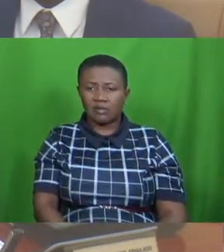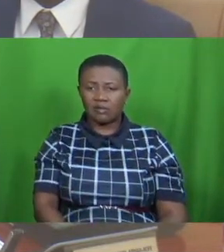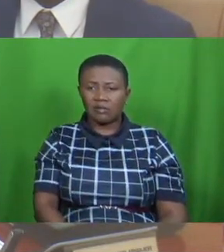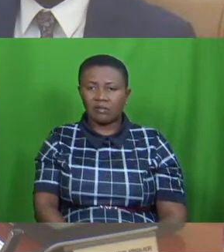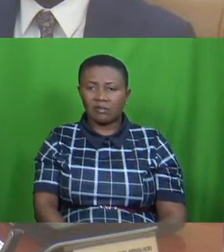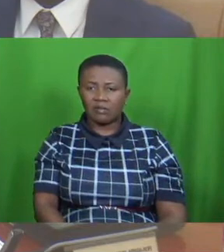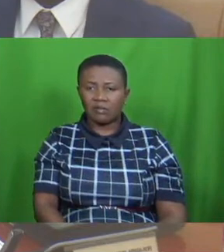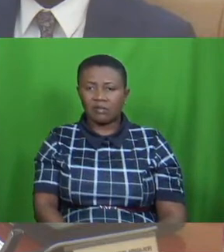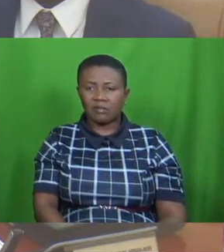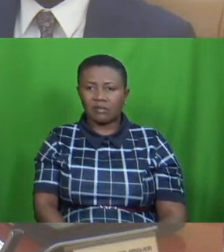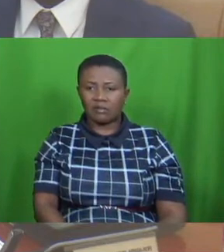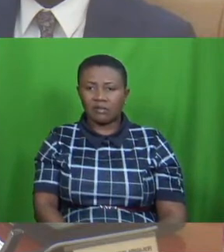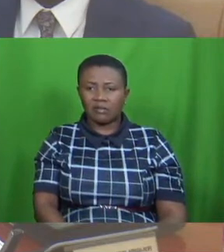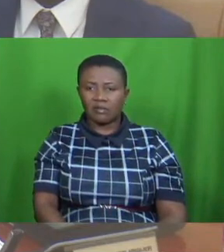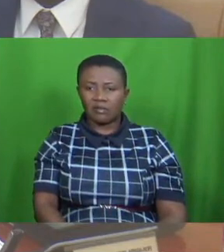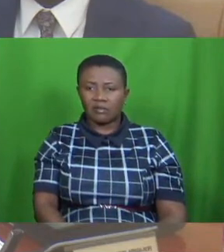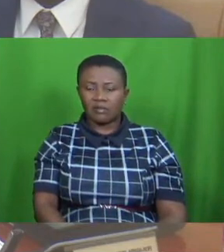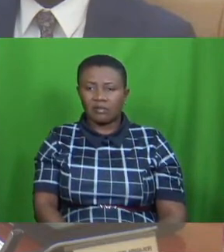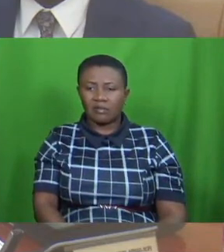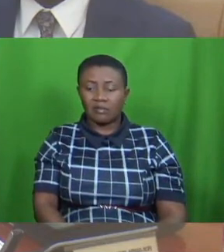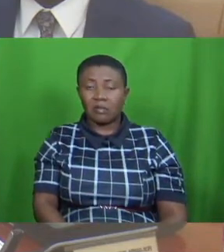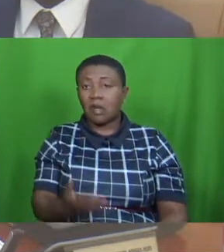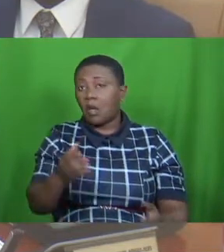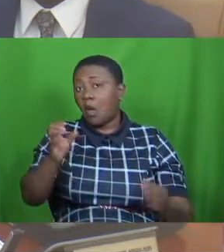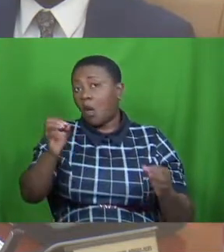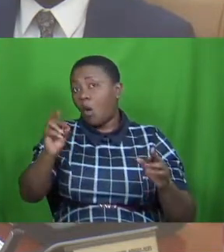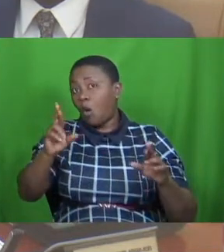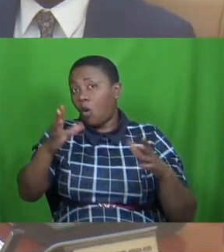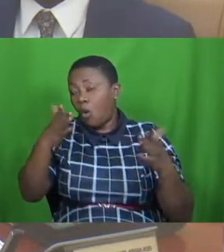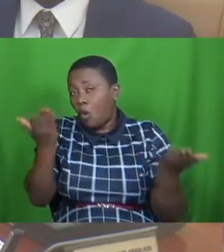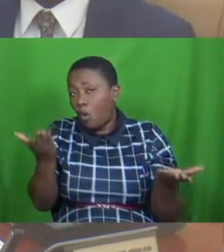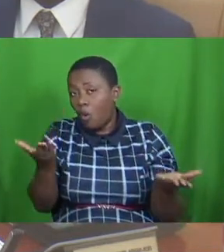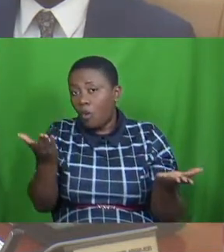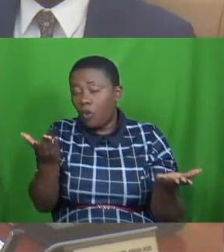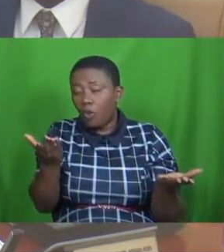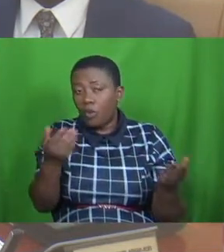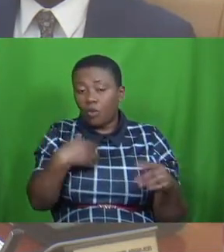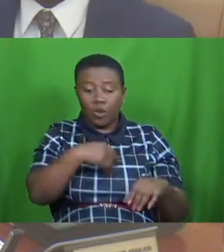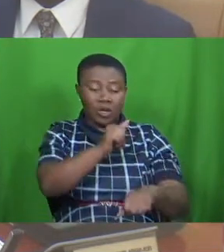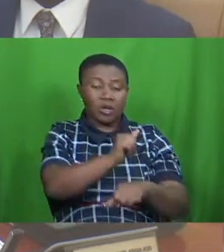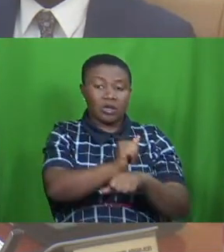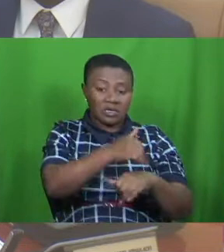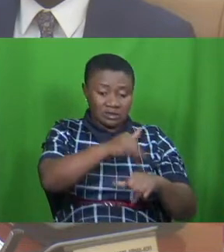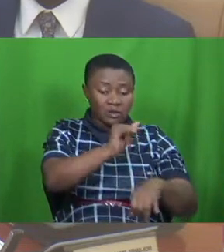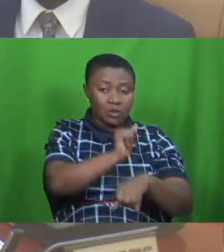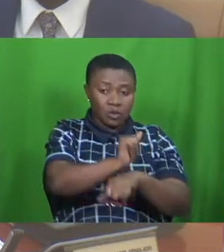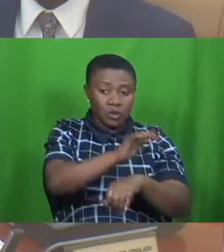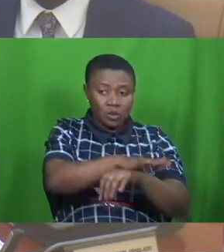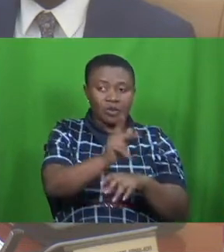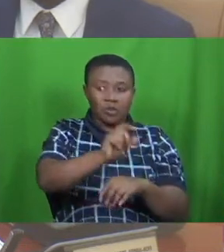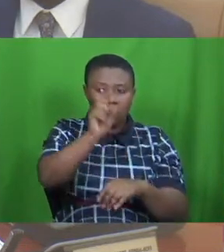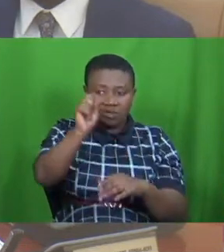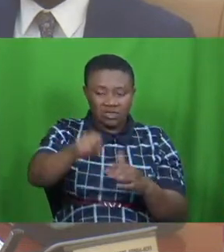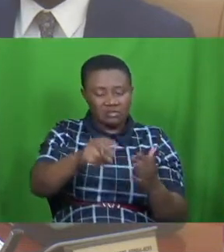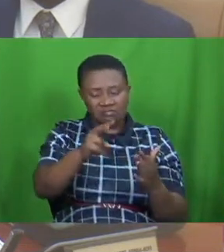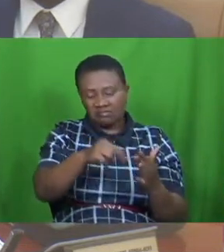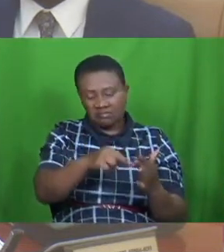we are debating it, members can be able to peruse the document. It's only 19 pages. It's not that much.